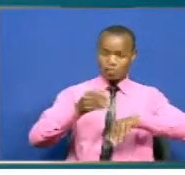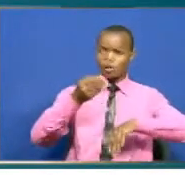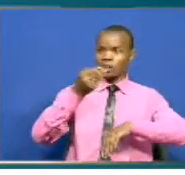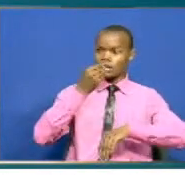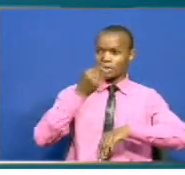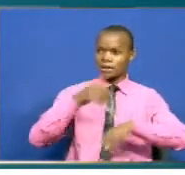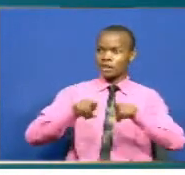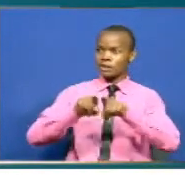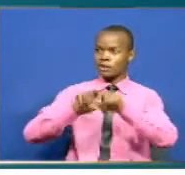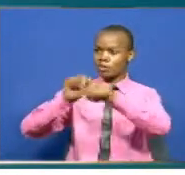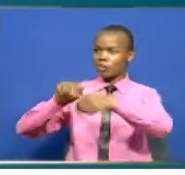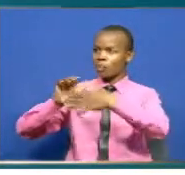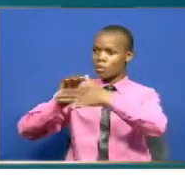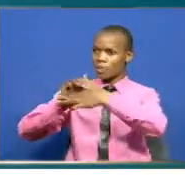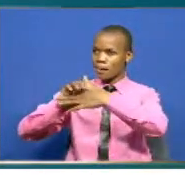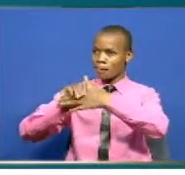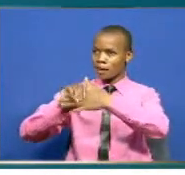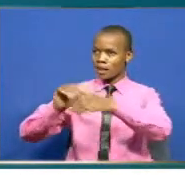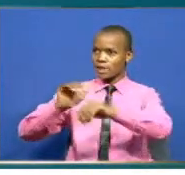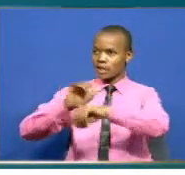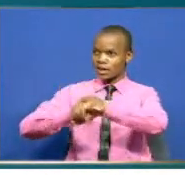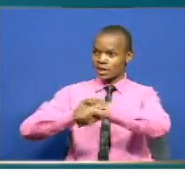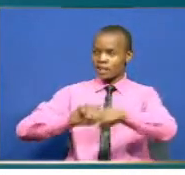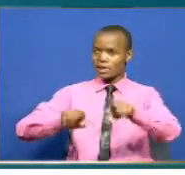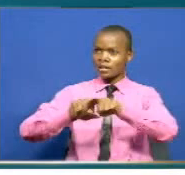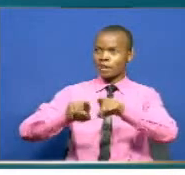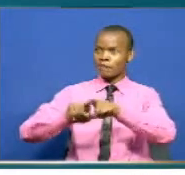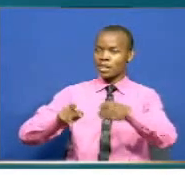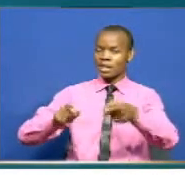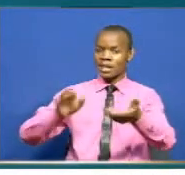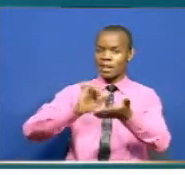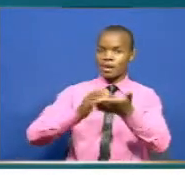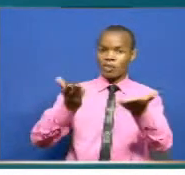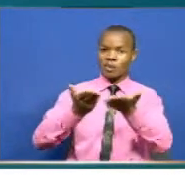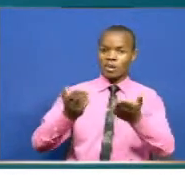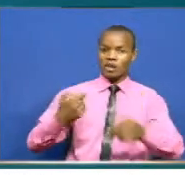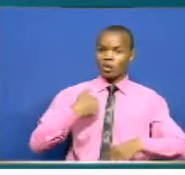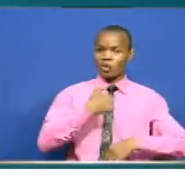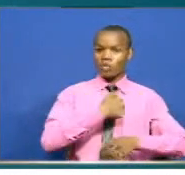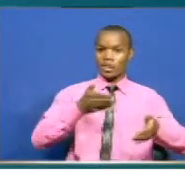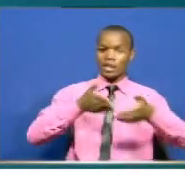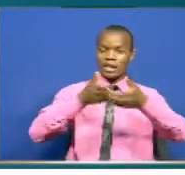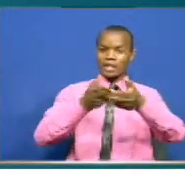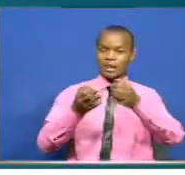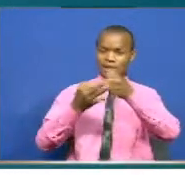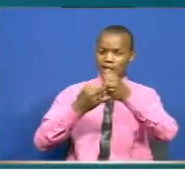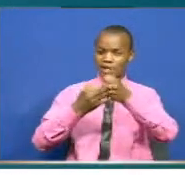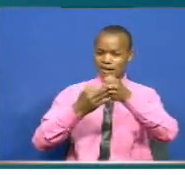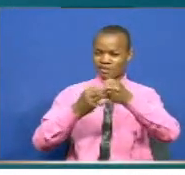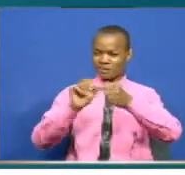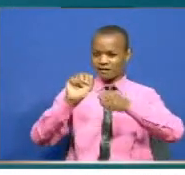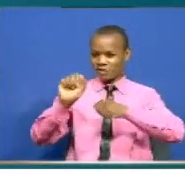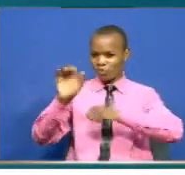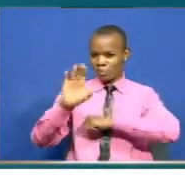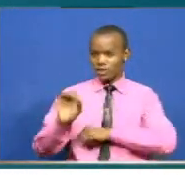therefore, that is why we are leading in, you know, over 85% of